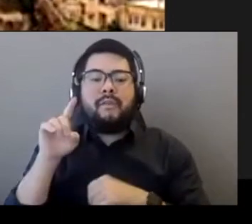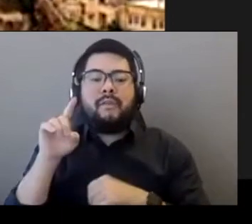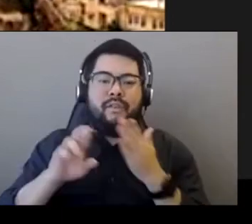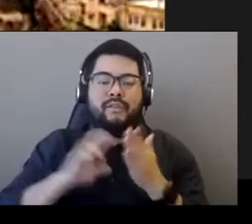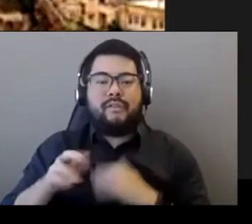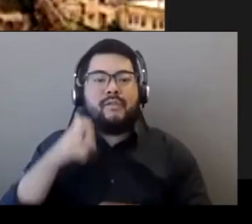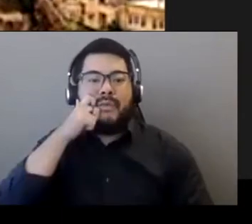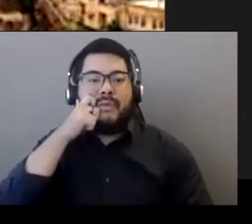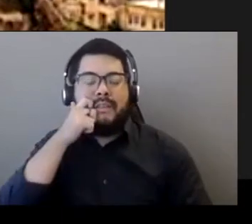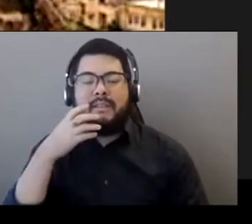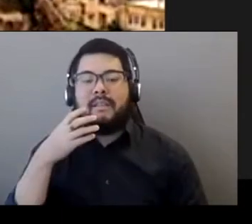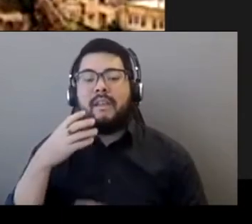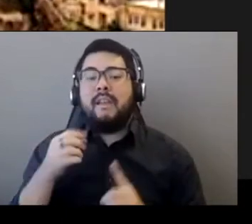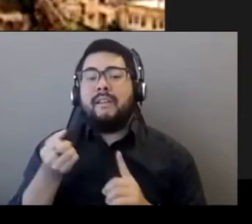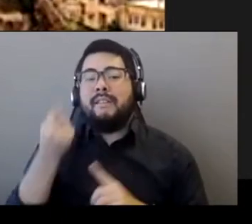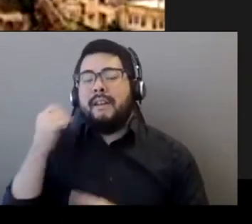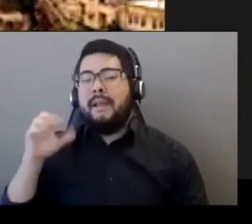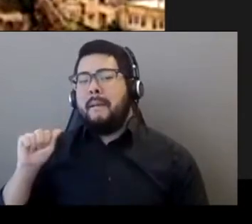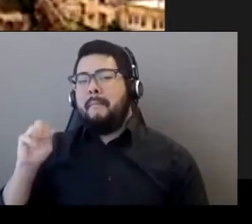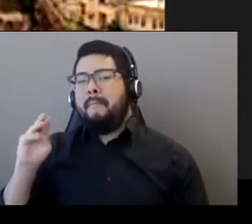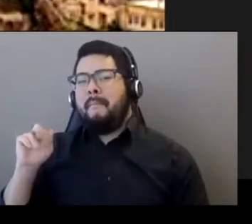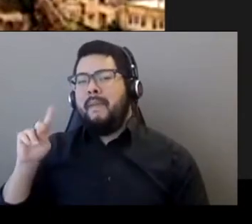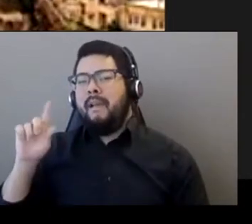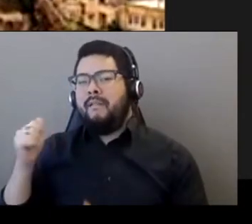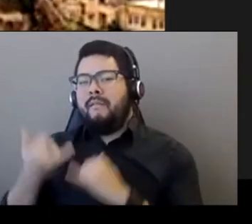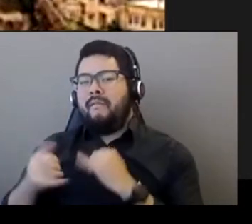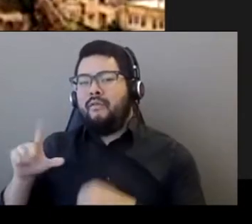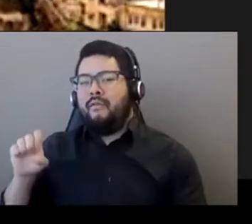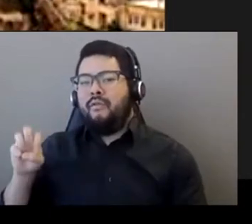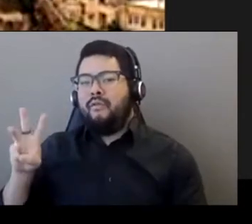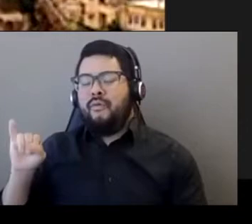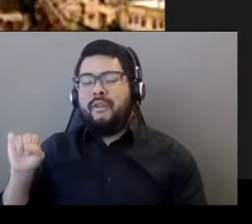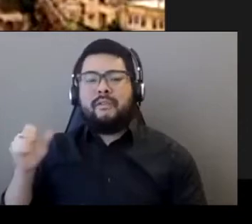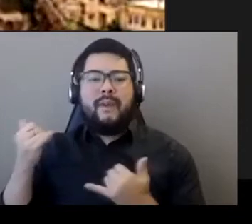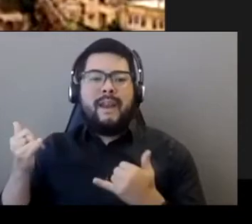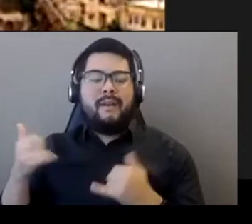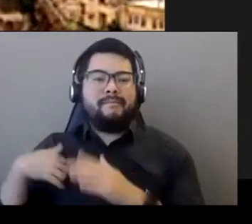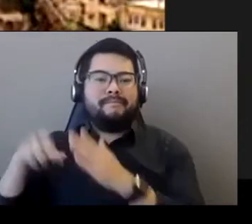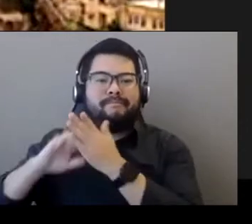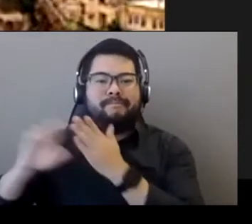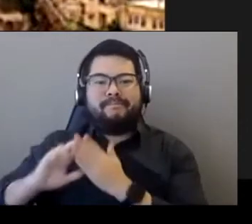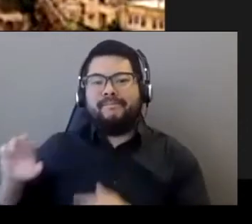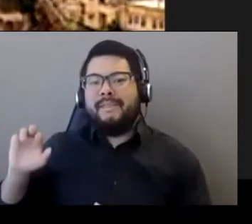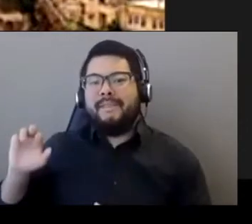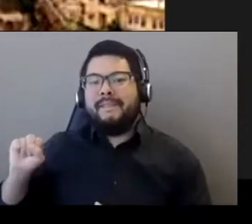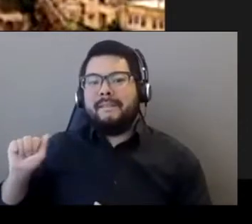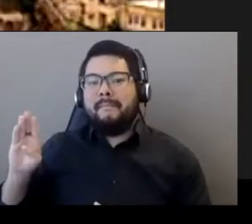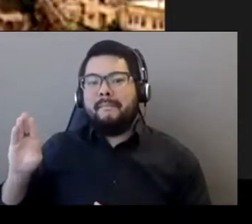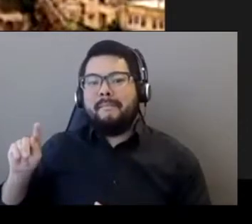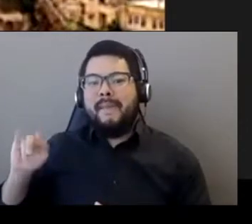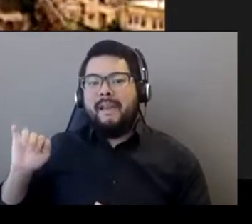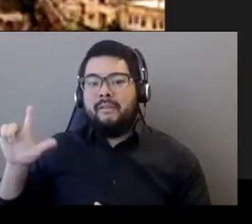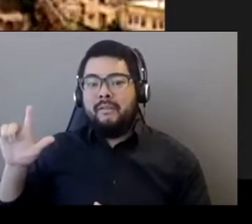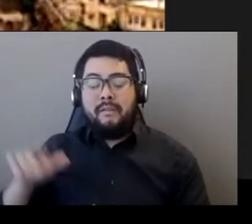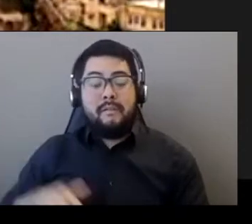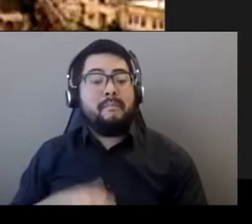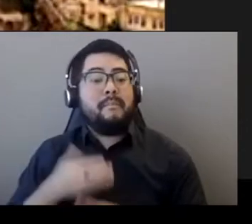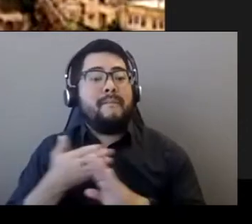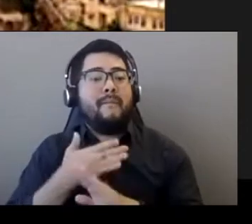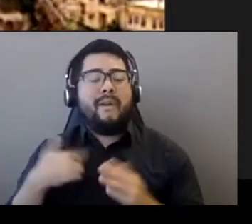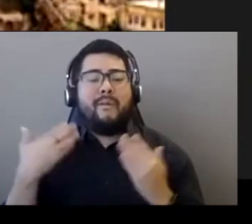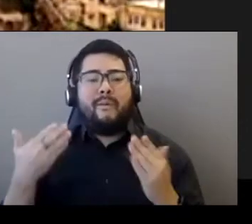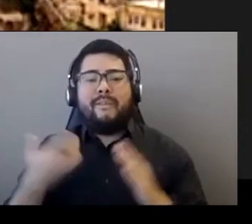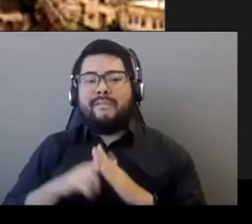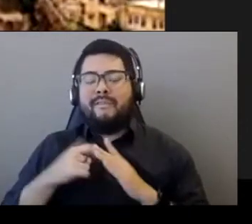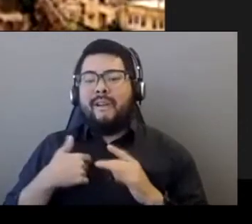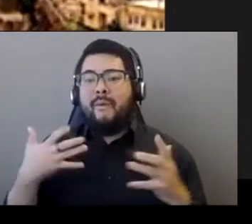Amanda Lewis is on sabbatical. Before we begin, I'd like to thank Associate Director of